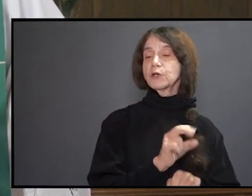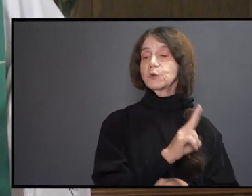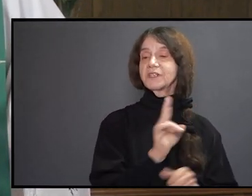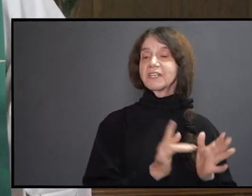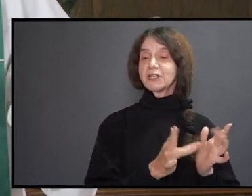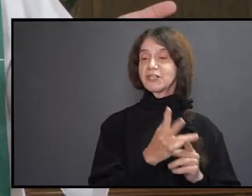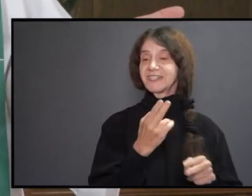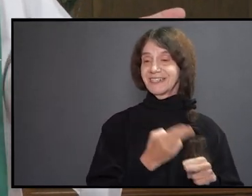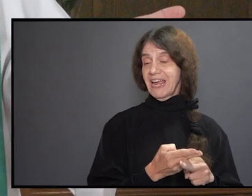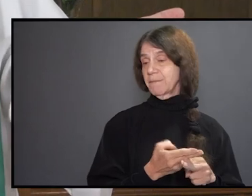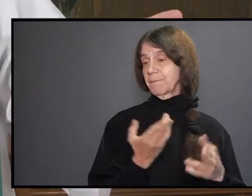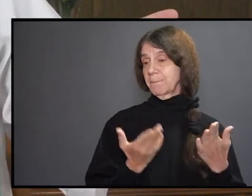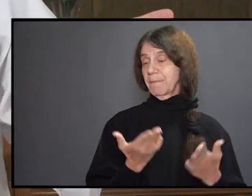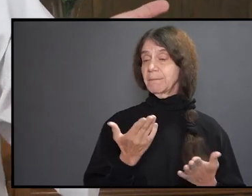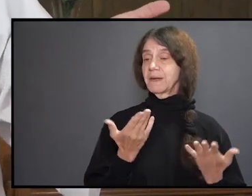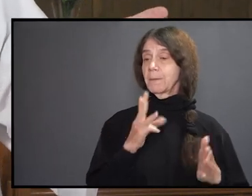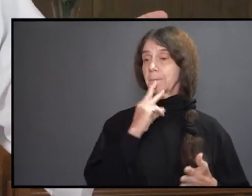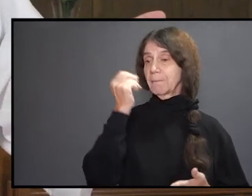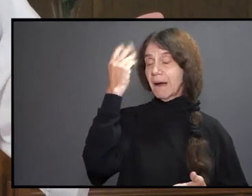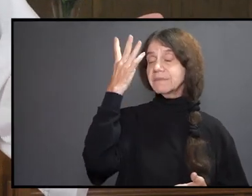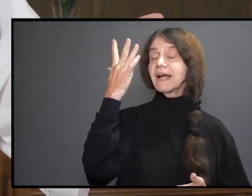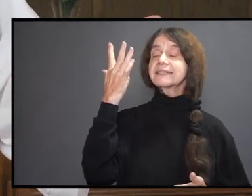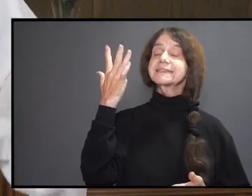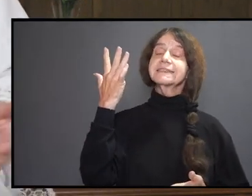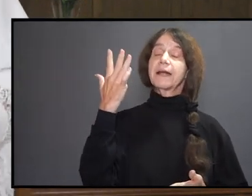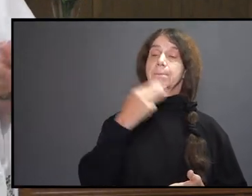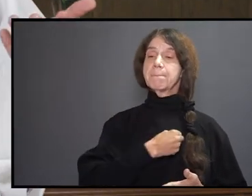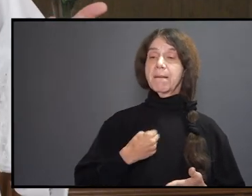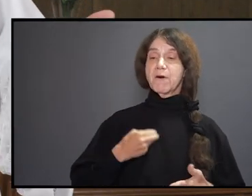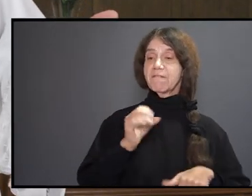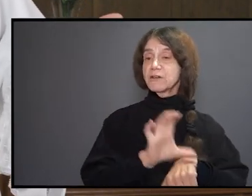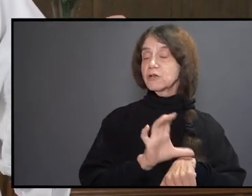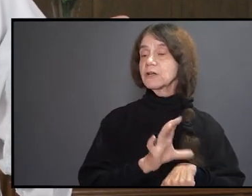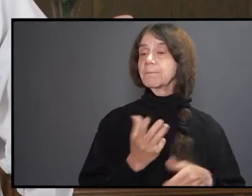name? Perhaps being baptized and confirmed in a church?